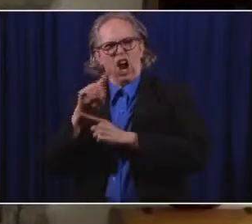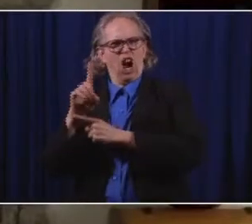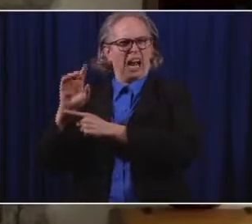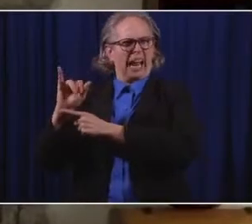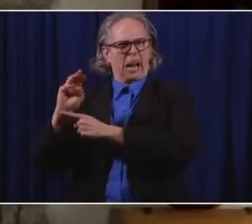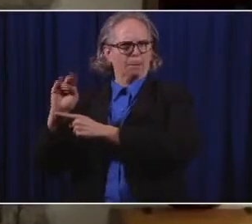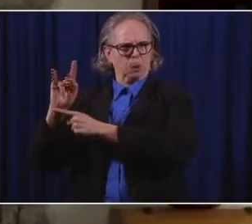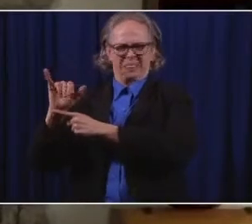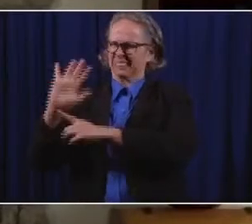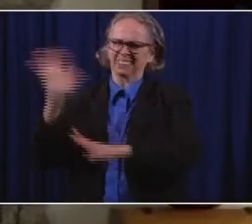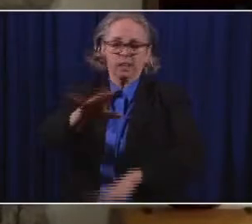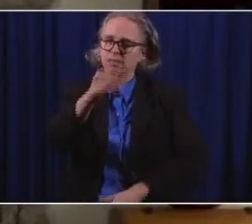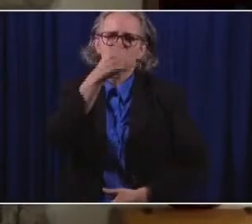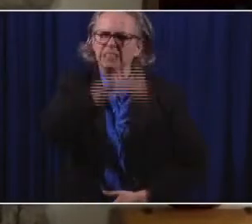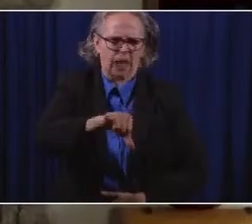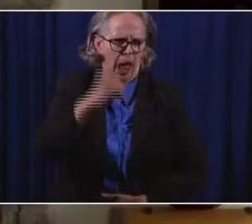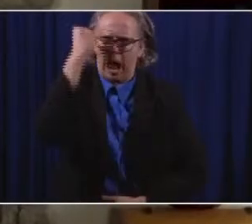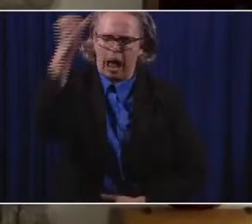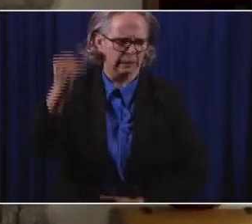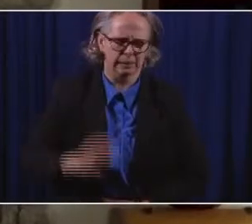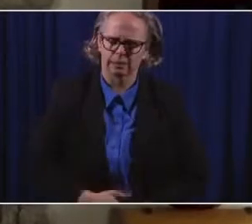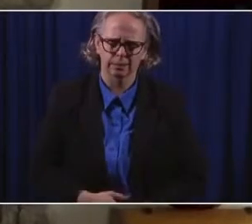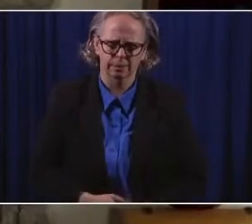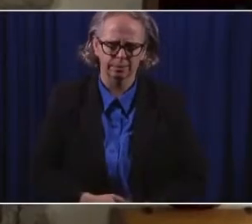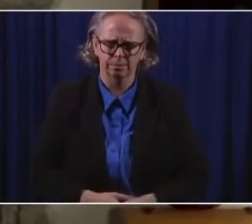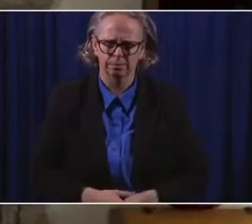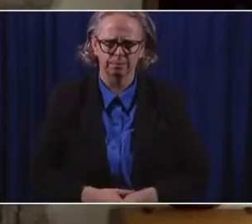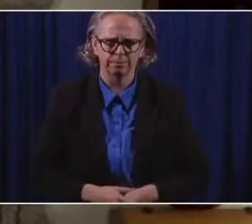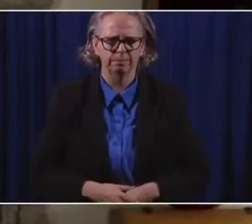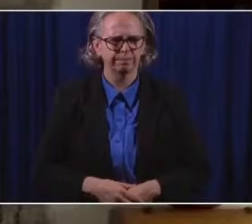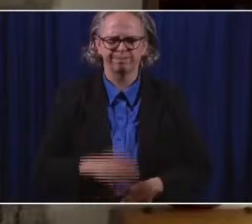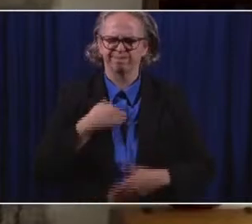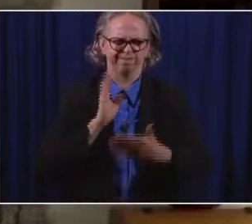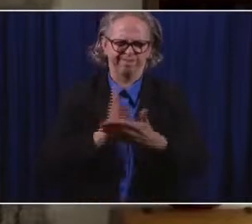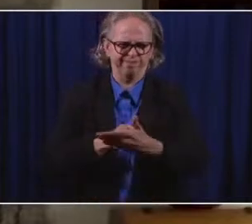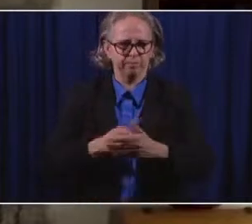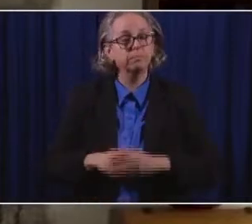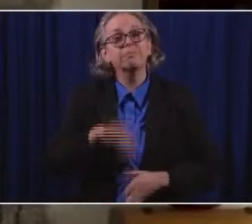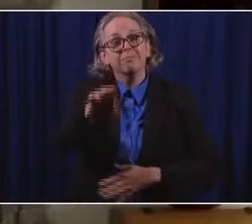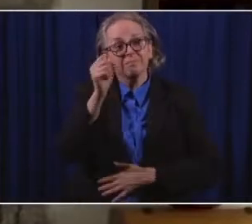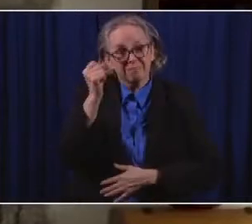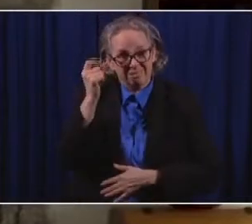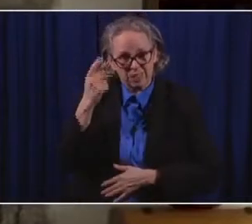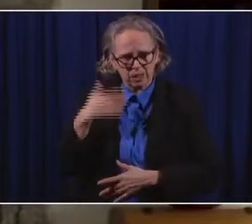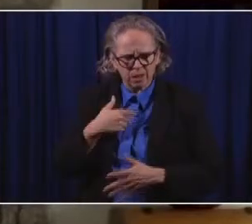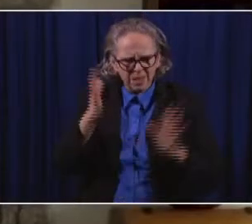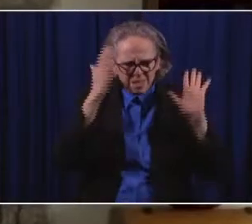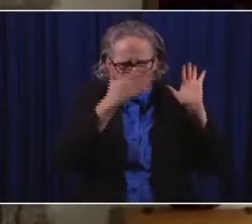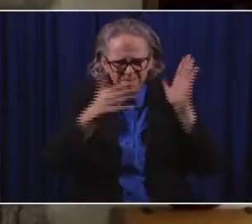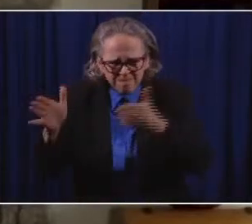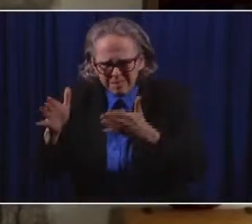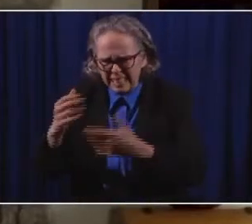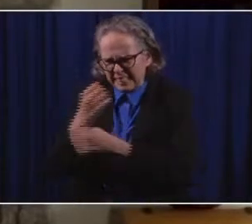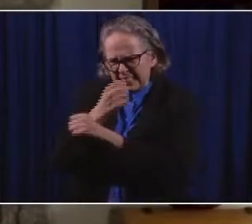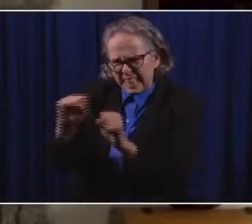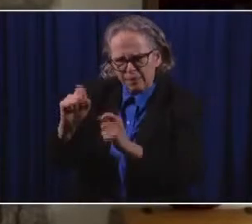time. The other thing I would say is that by saving lives early, we